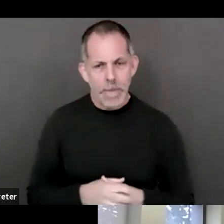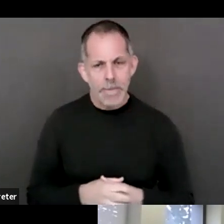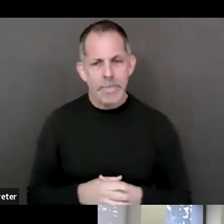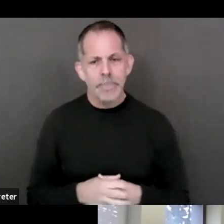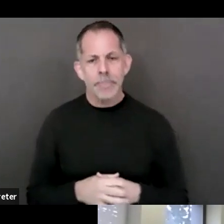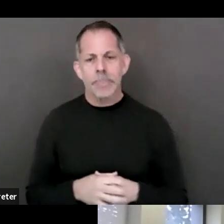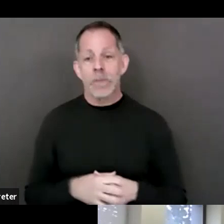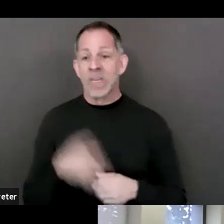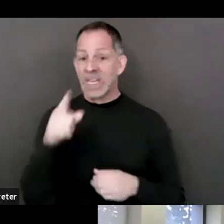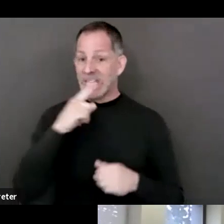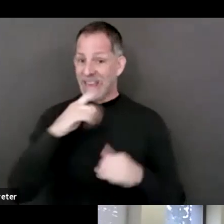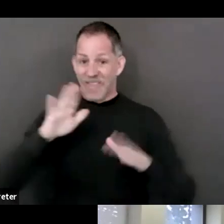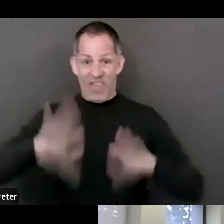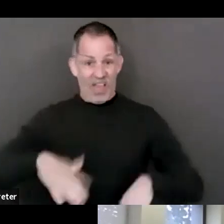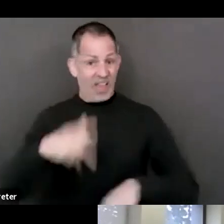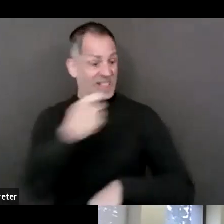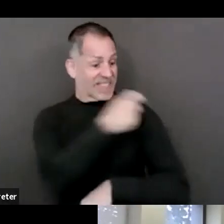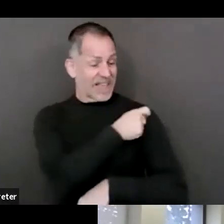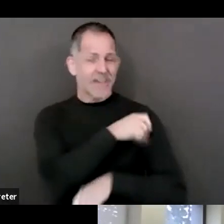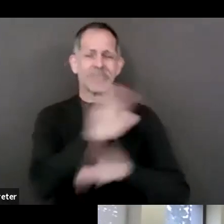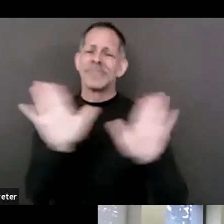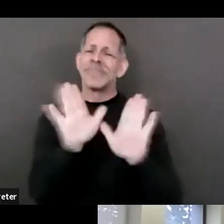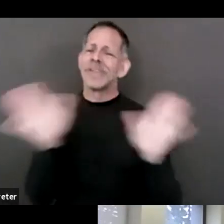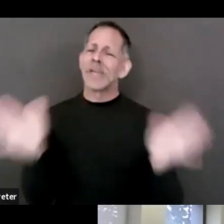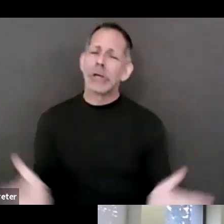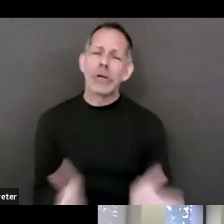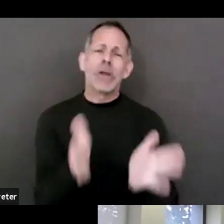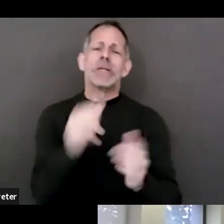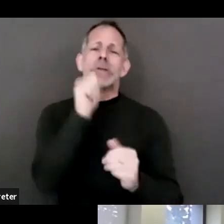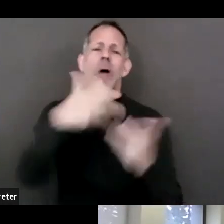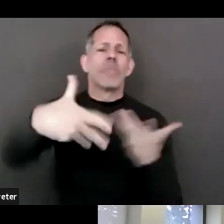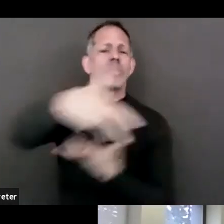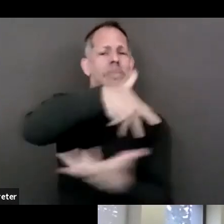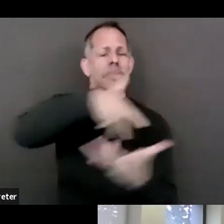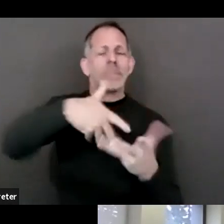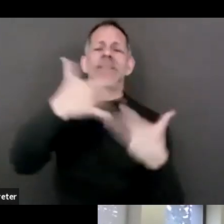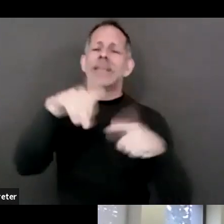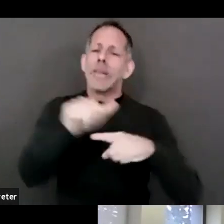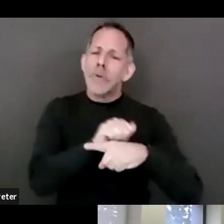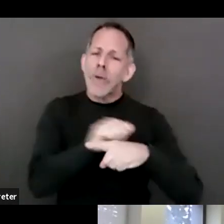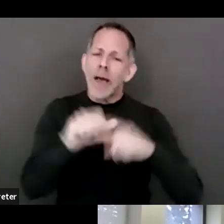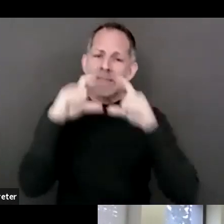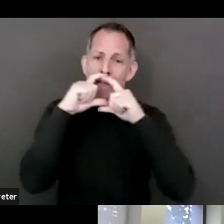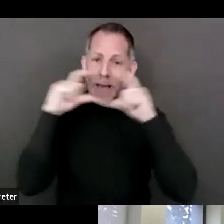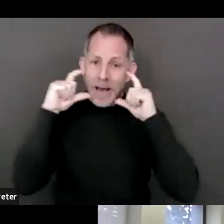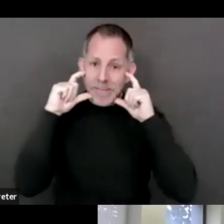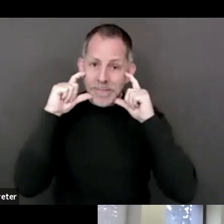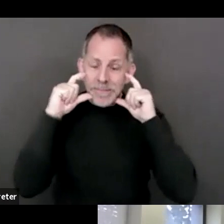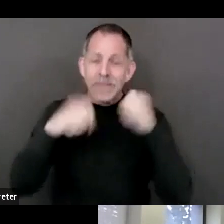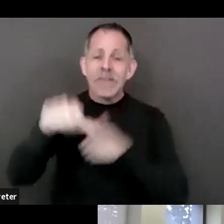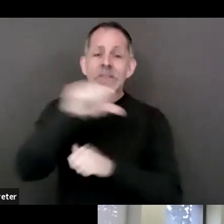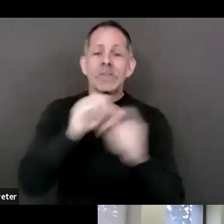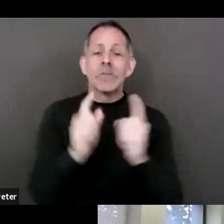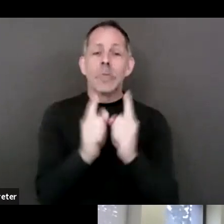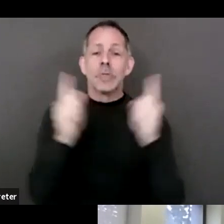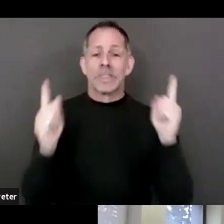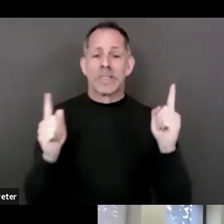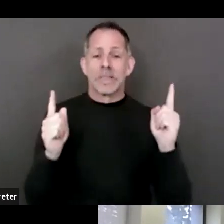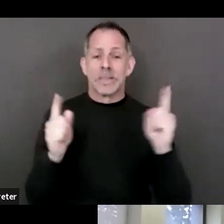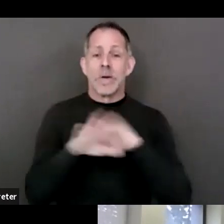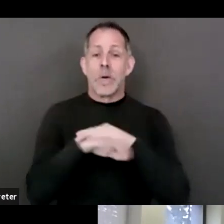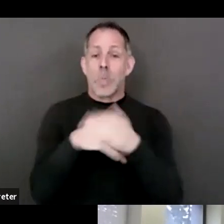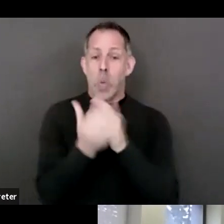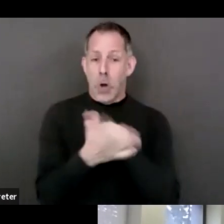disciplined on physical distancing. Even if we do roll back phase, we're going to continue to get vaccines into arms just as quickly